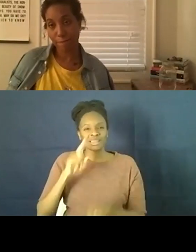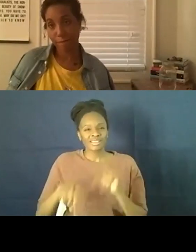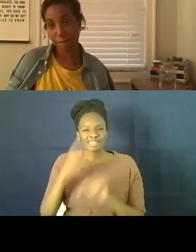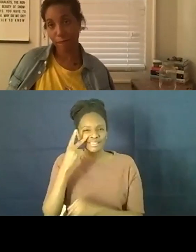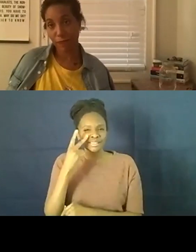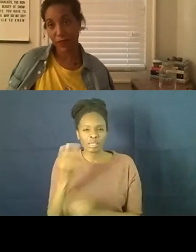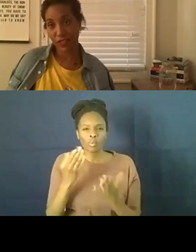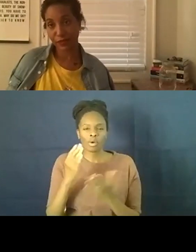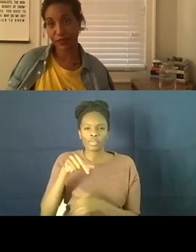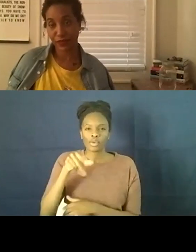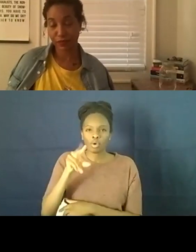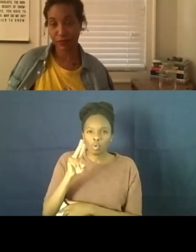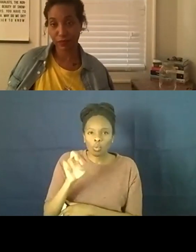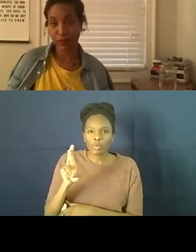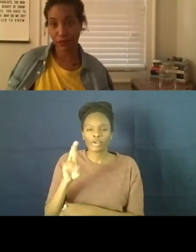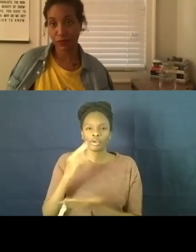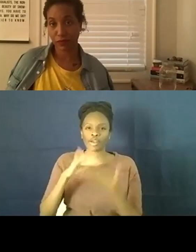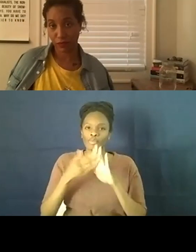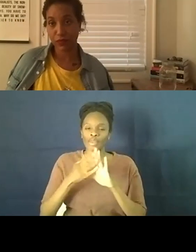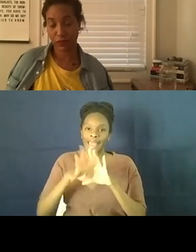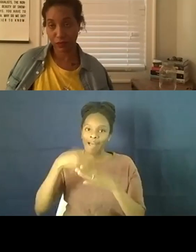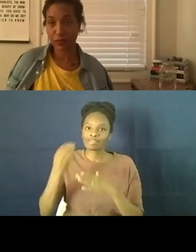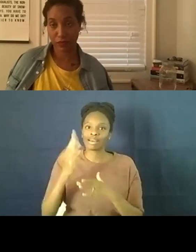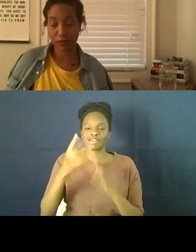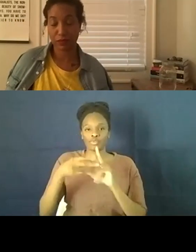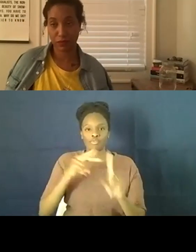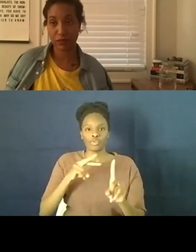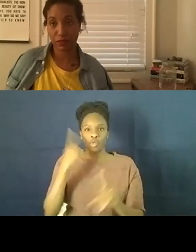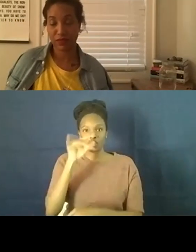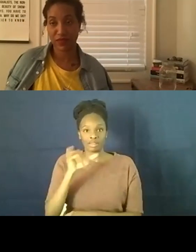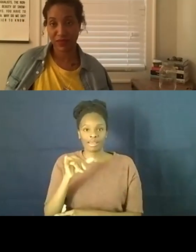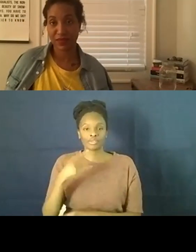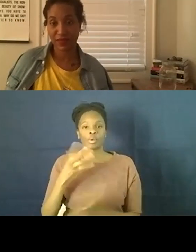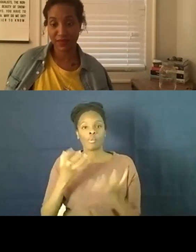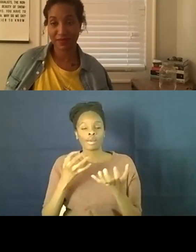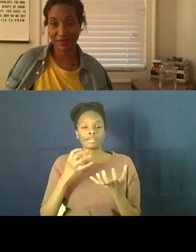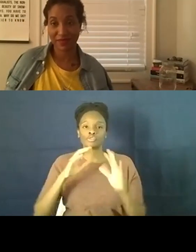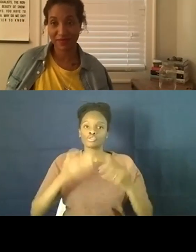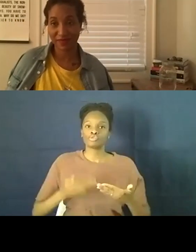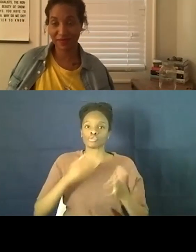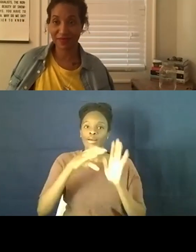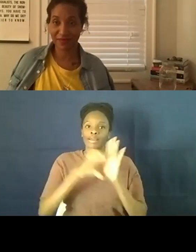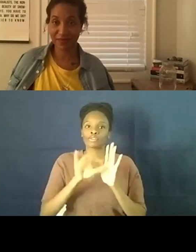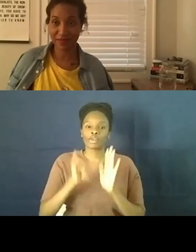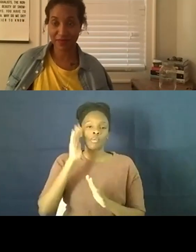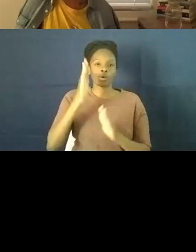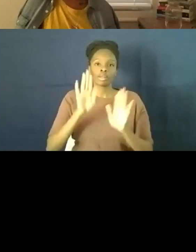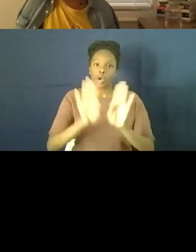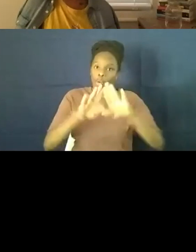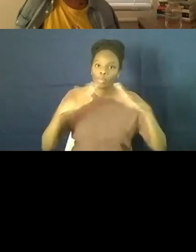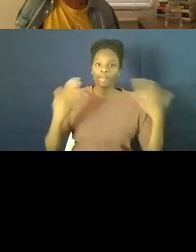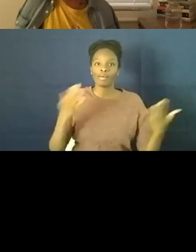community outside of his point of view looked like at Winchester. And so we wanted to introduce a character that would kind of open up, you know,